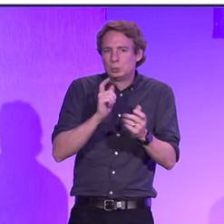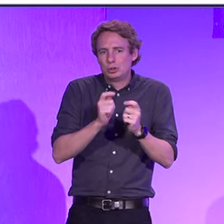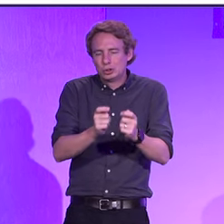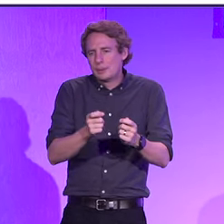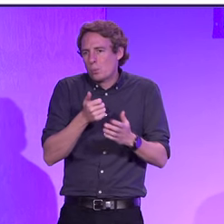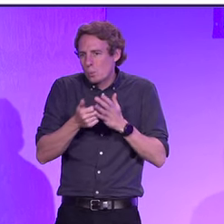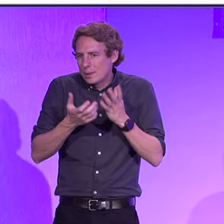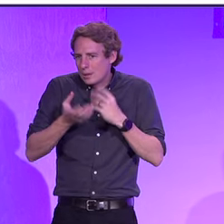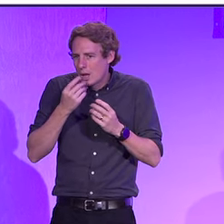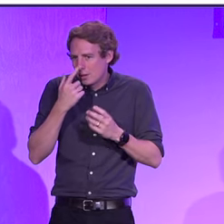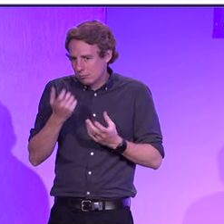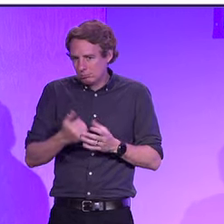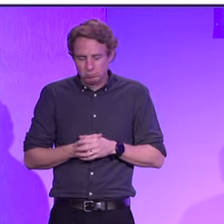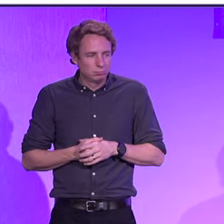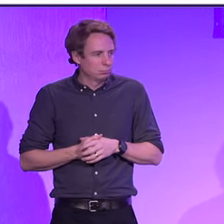learn.